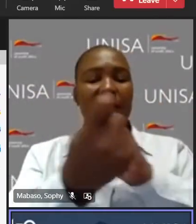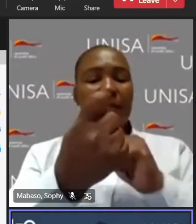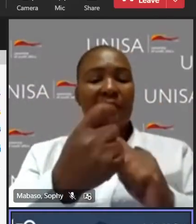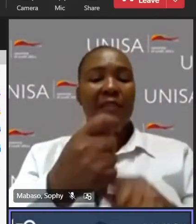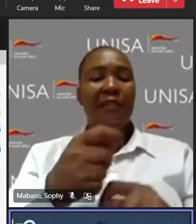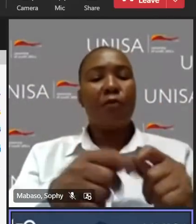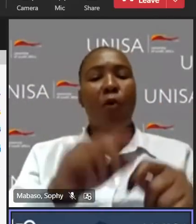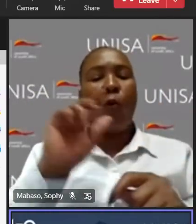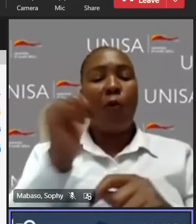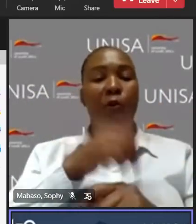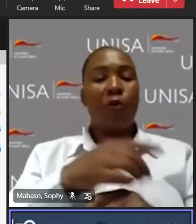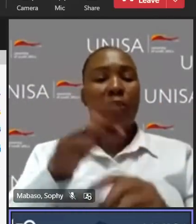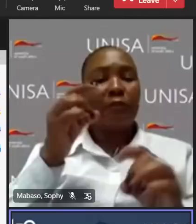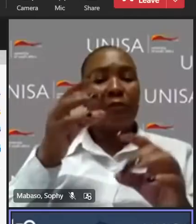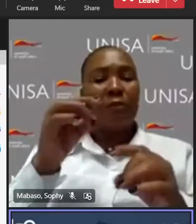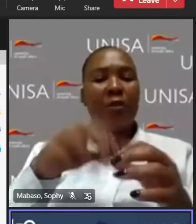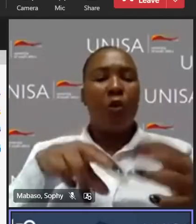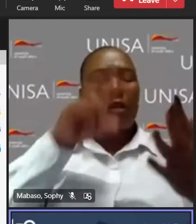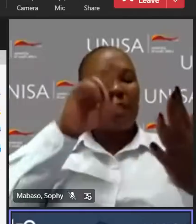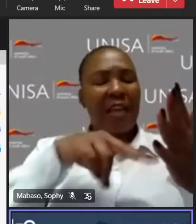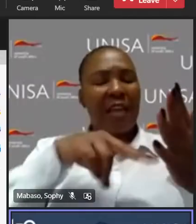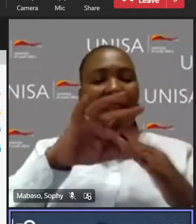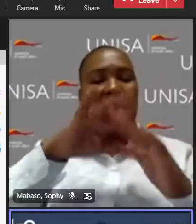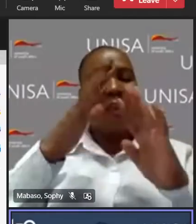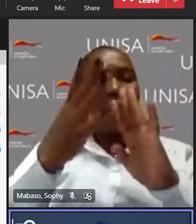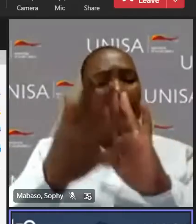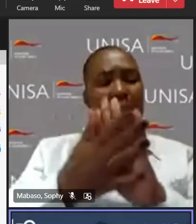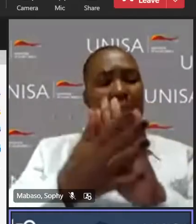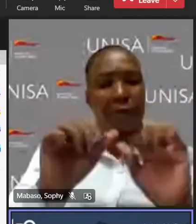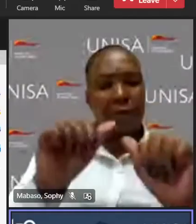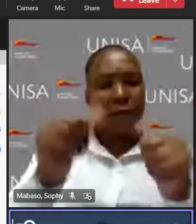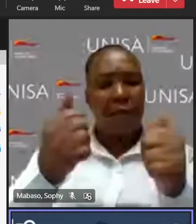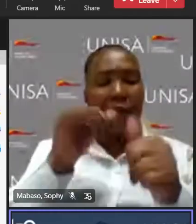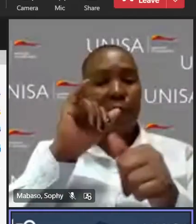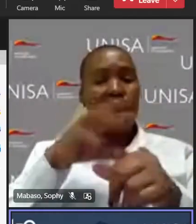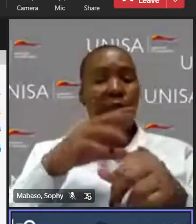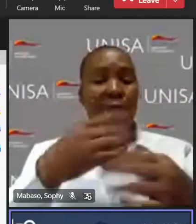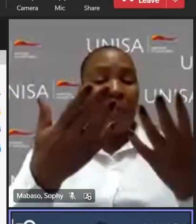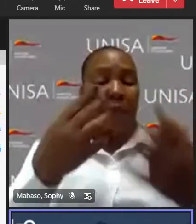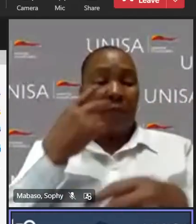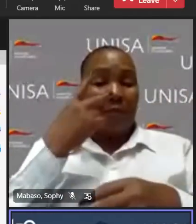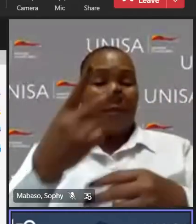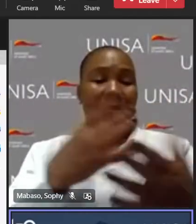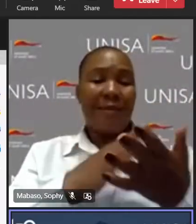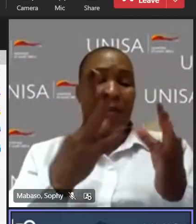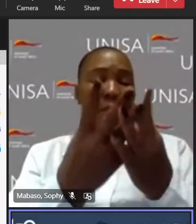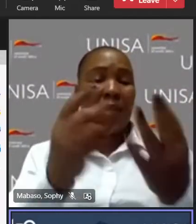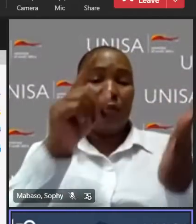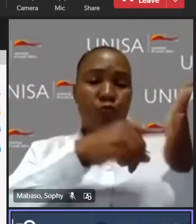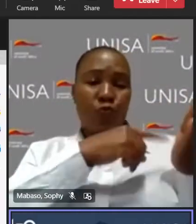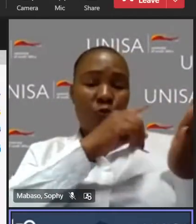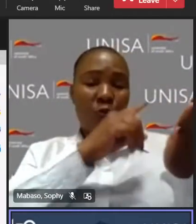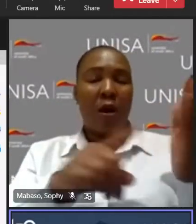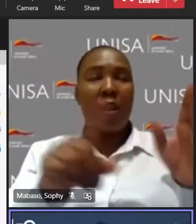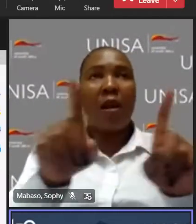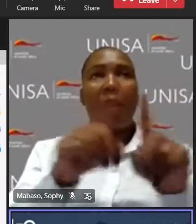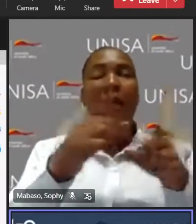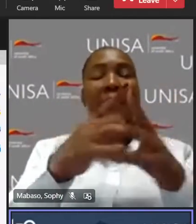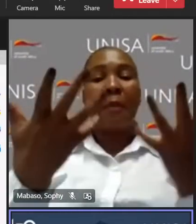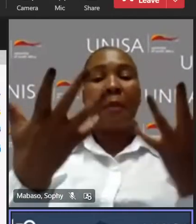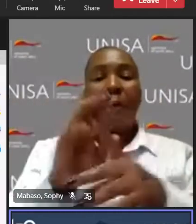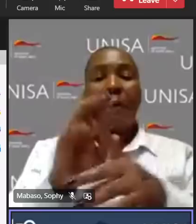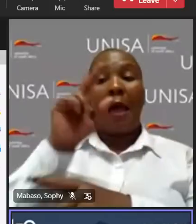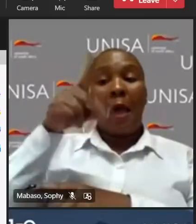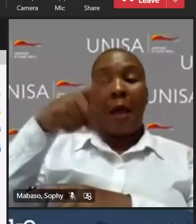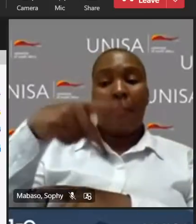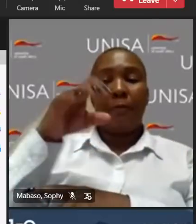details are correct. And if you see anything that is not correct, you can say, for instance, update the address